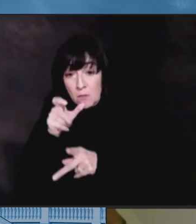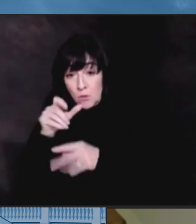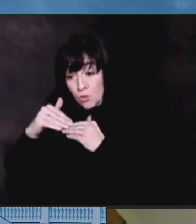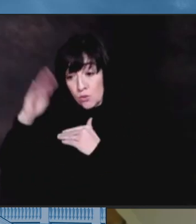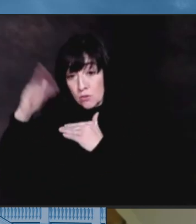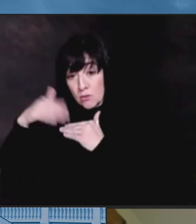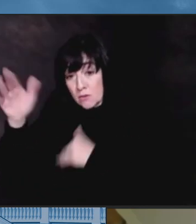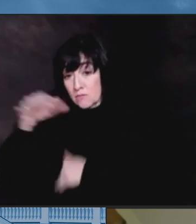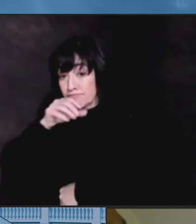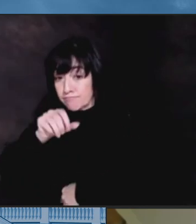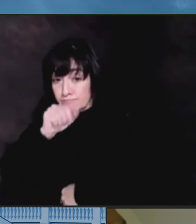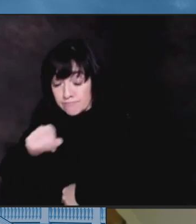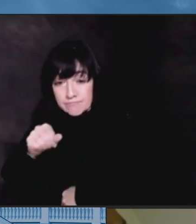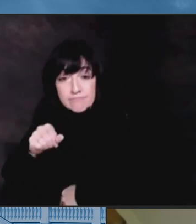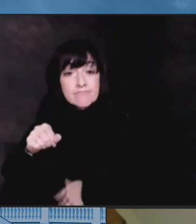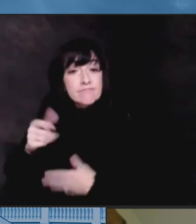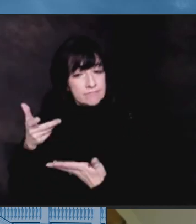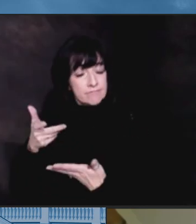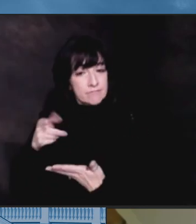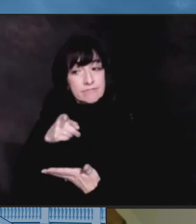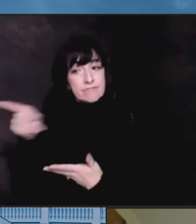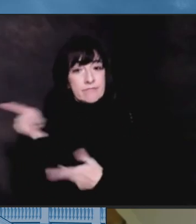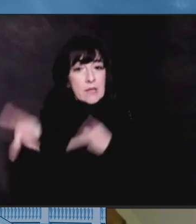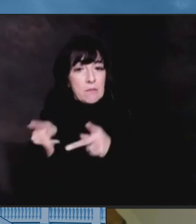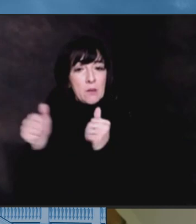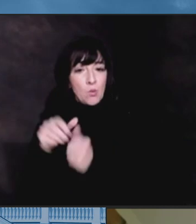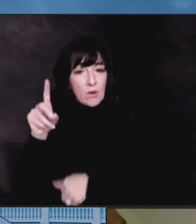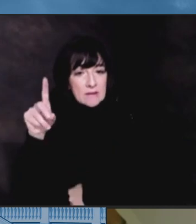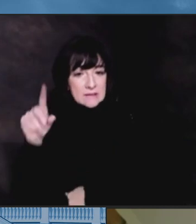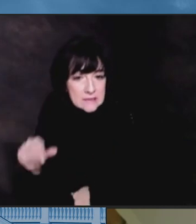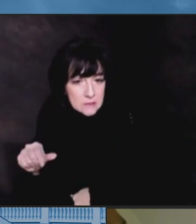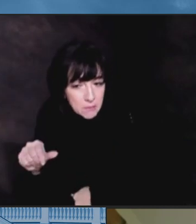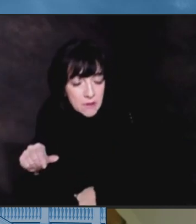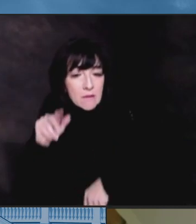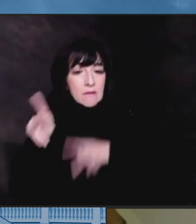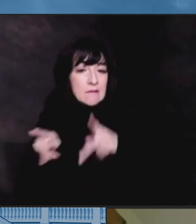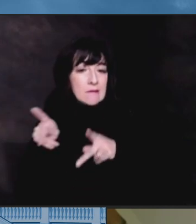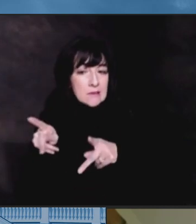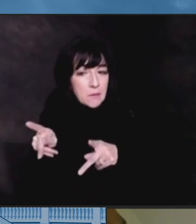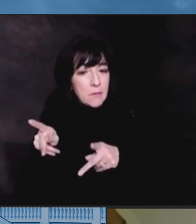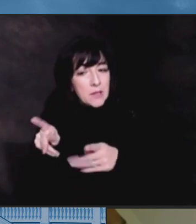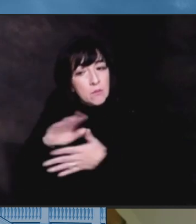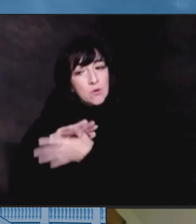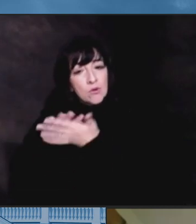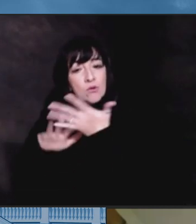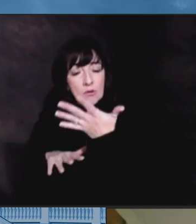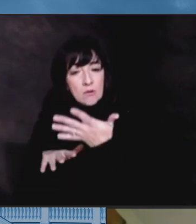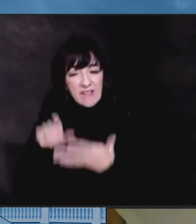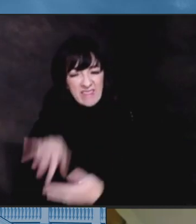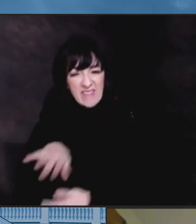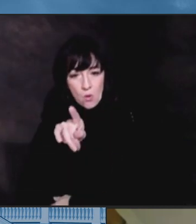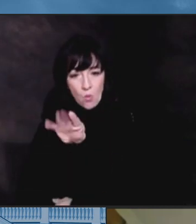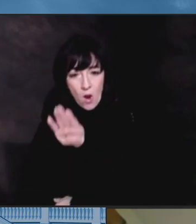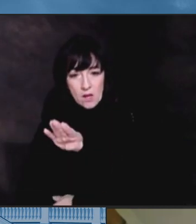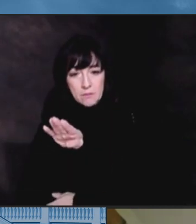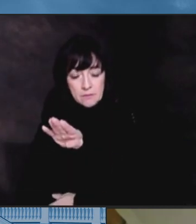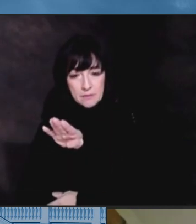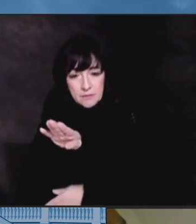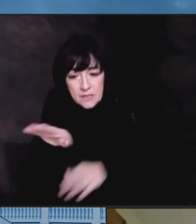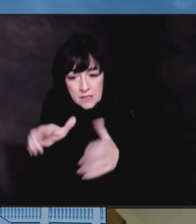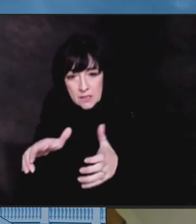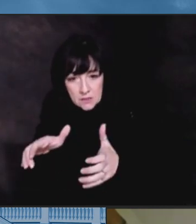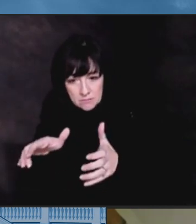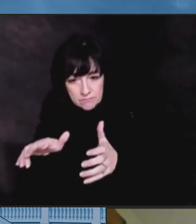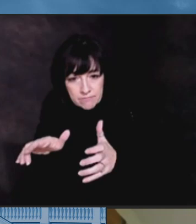conditions, including individuals with disabilities. So again, that's what we're looking at for 1B. Hopefully we'll be